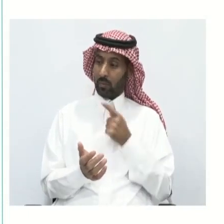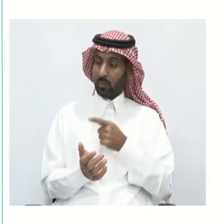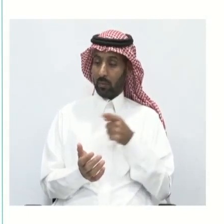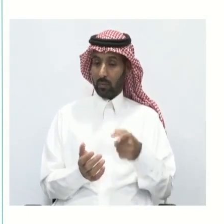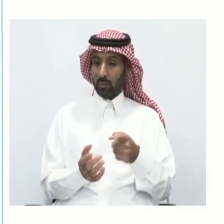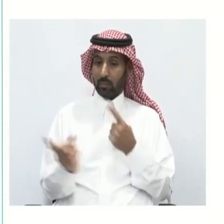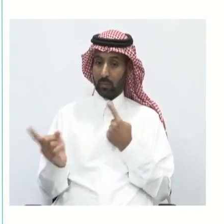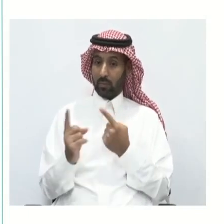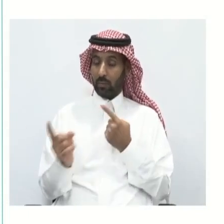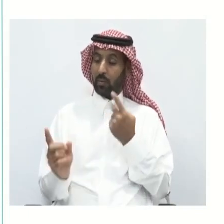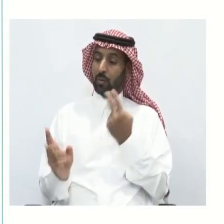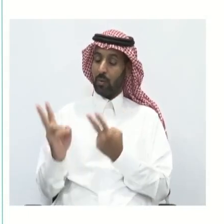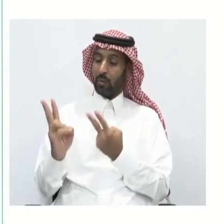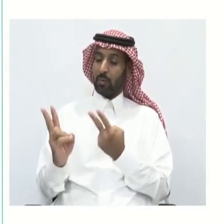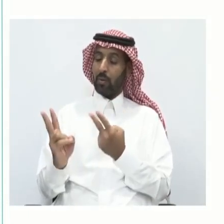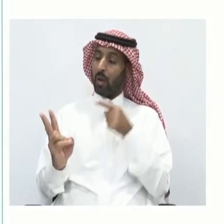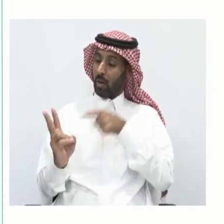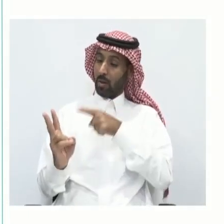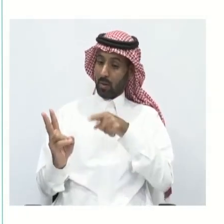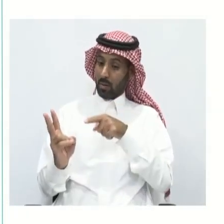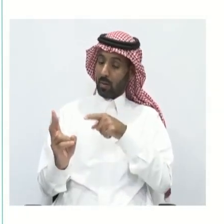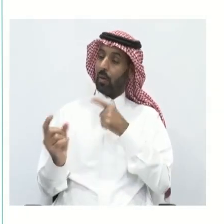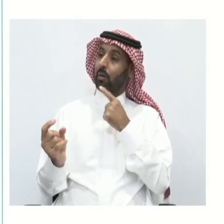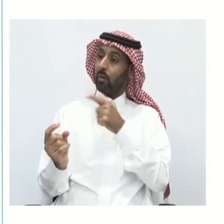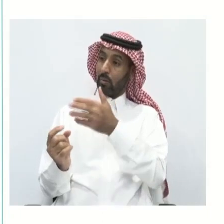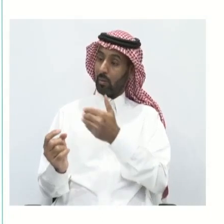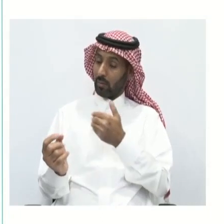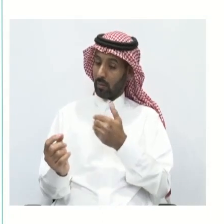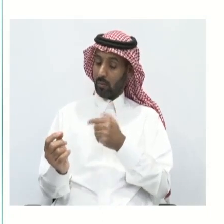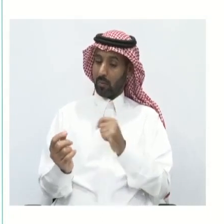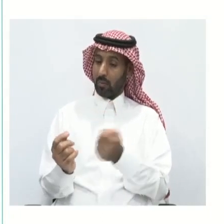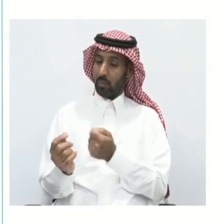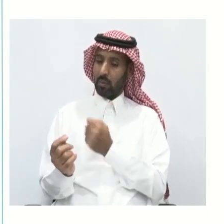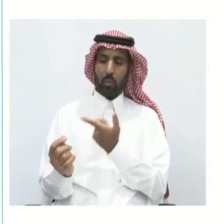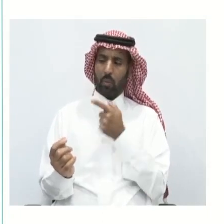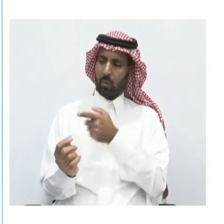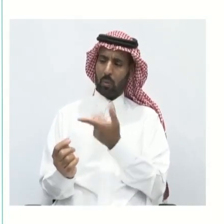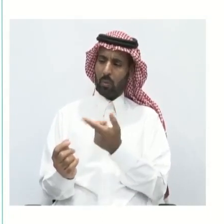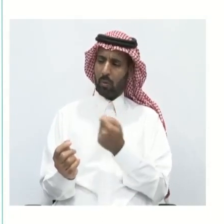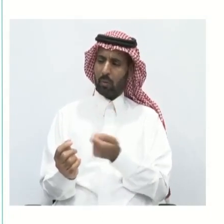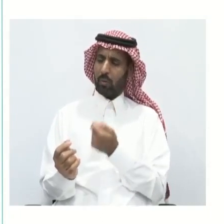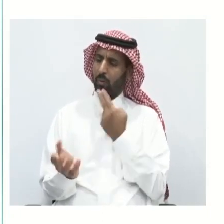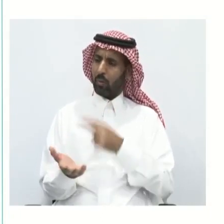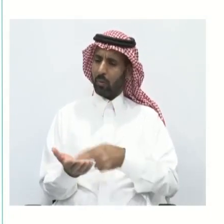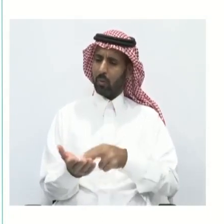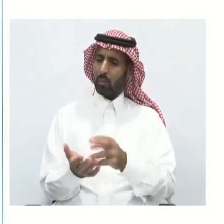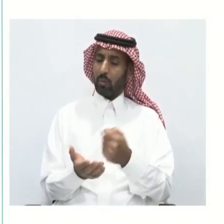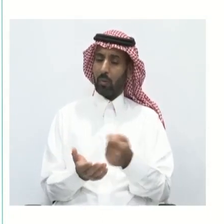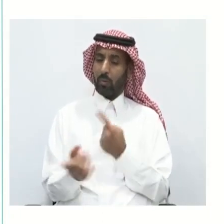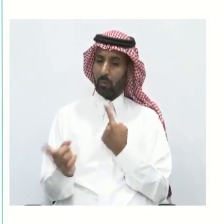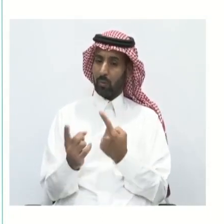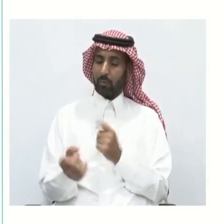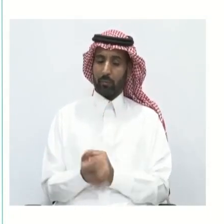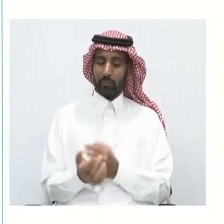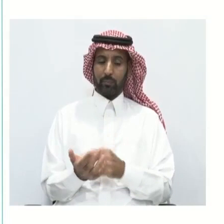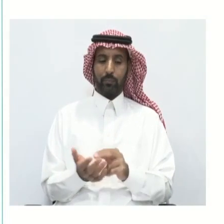So you're asking about a person here. Very good. The word who. Who are they going to write to? Which one of these